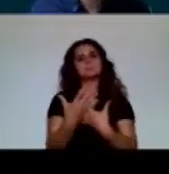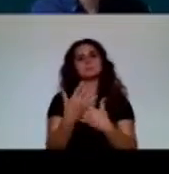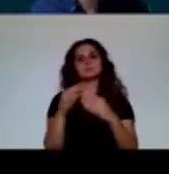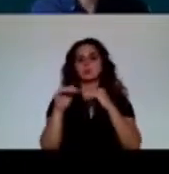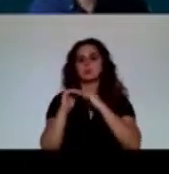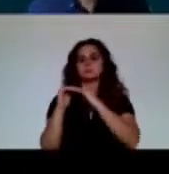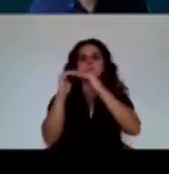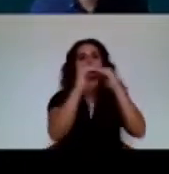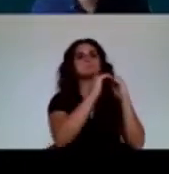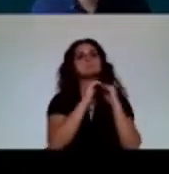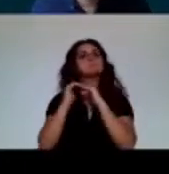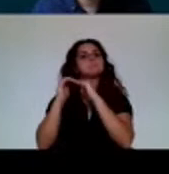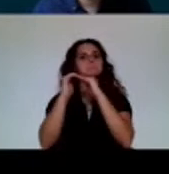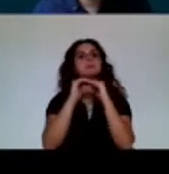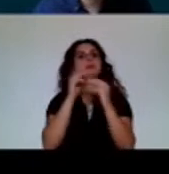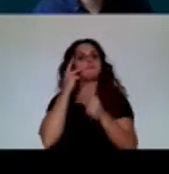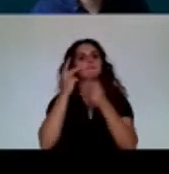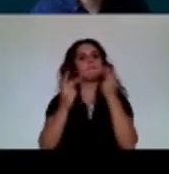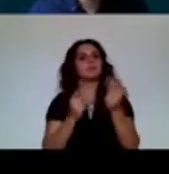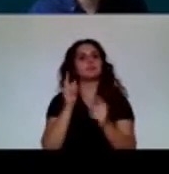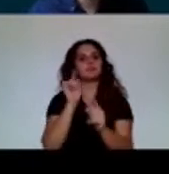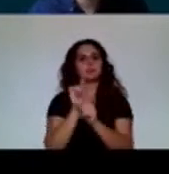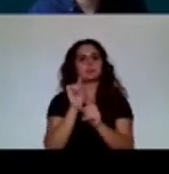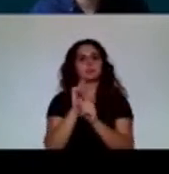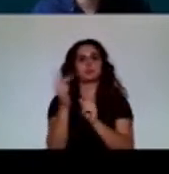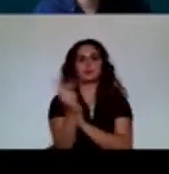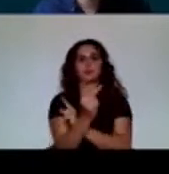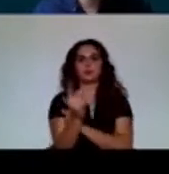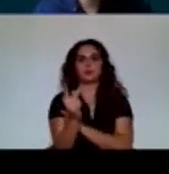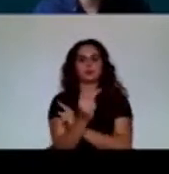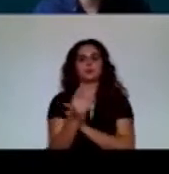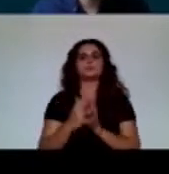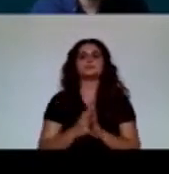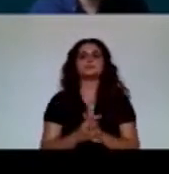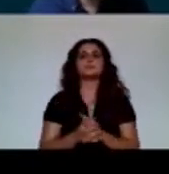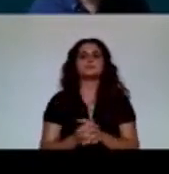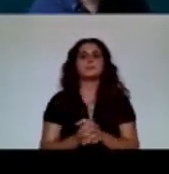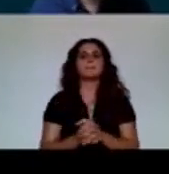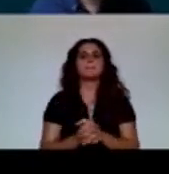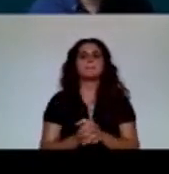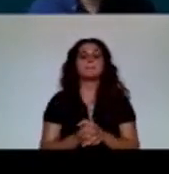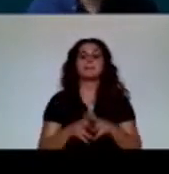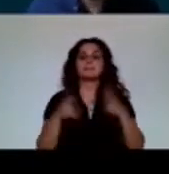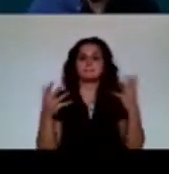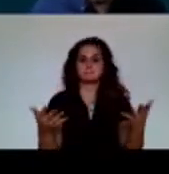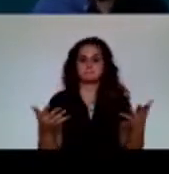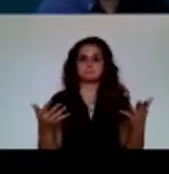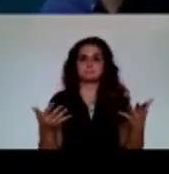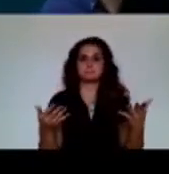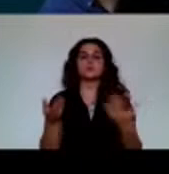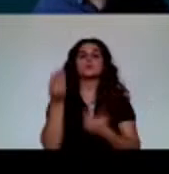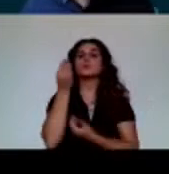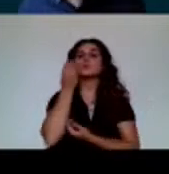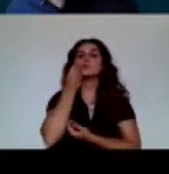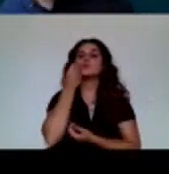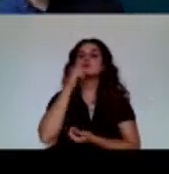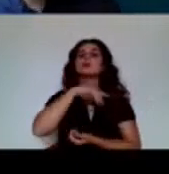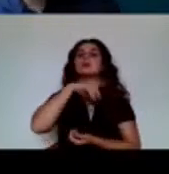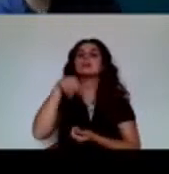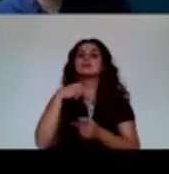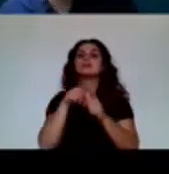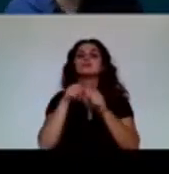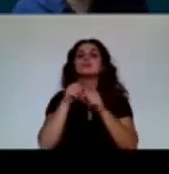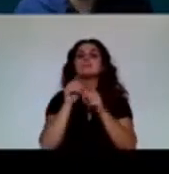egalitarian equal evaluation of the both targets. So how did we then